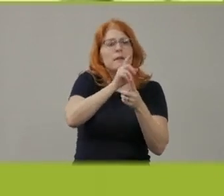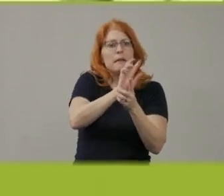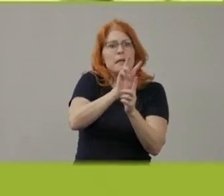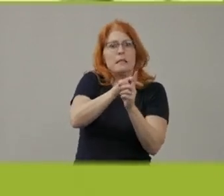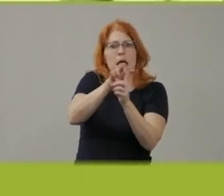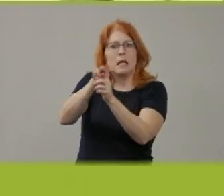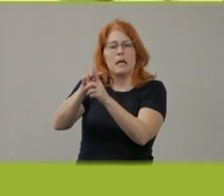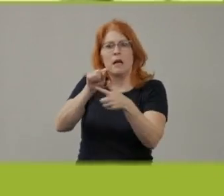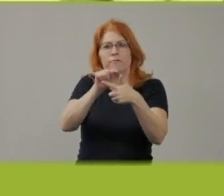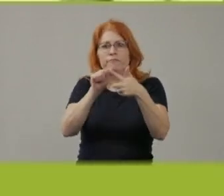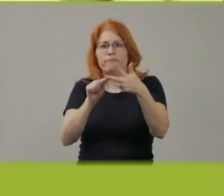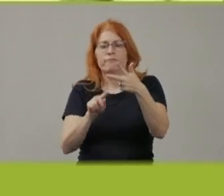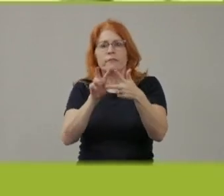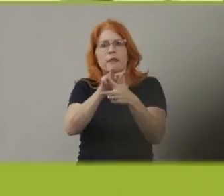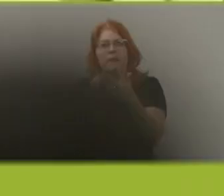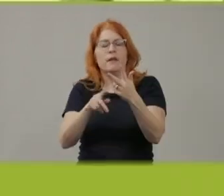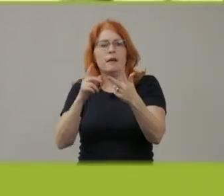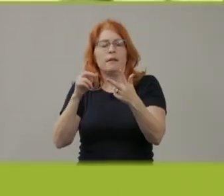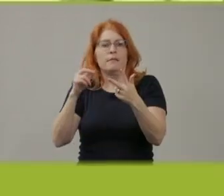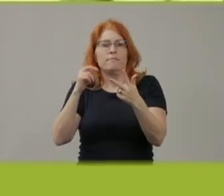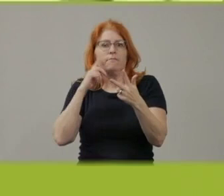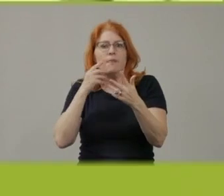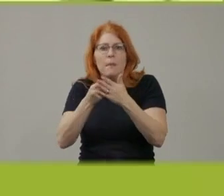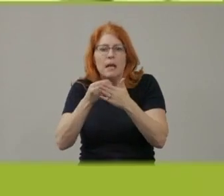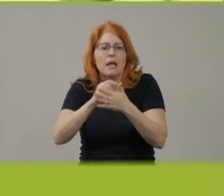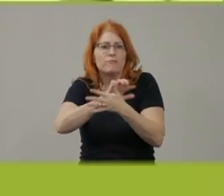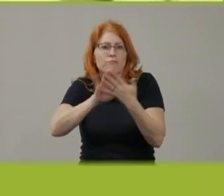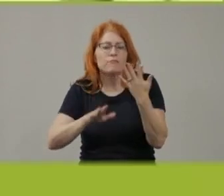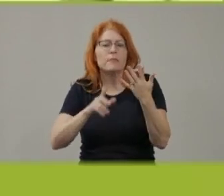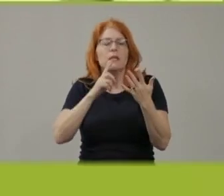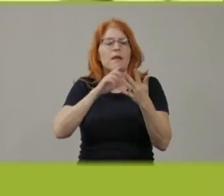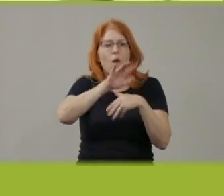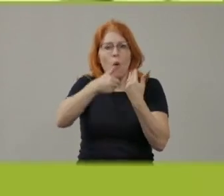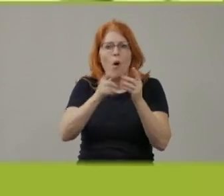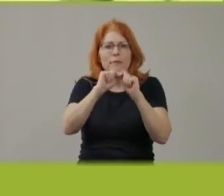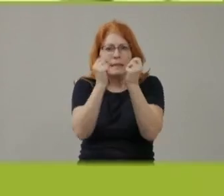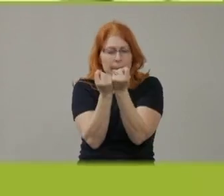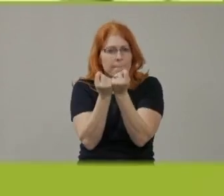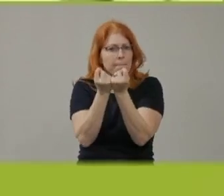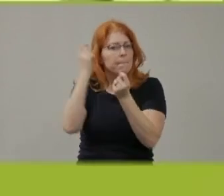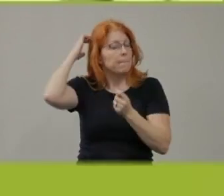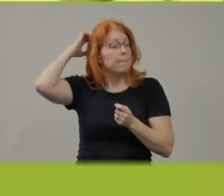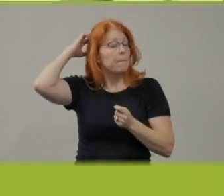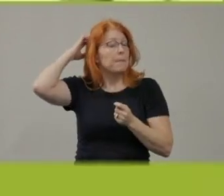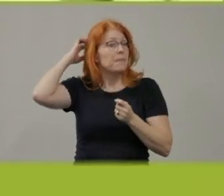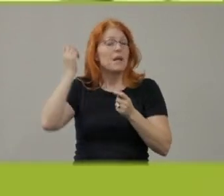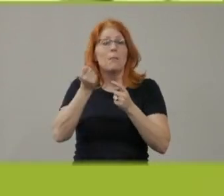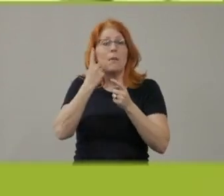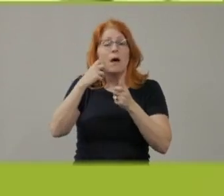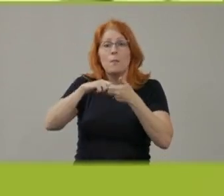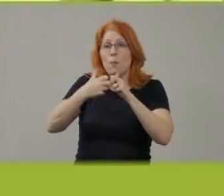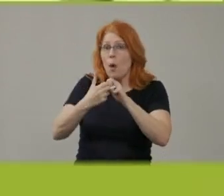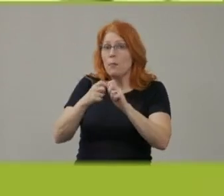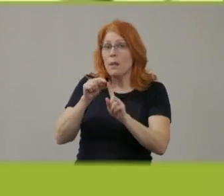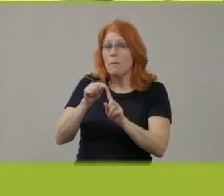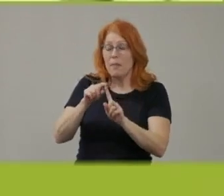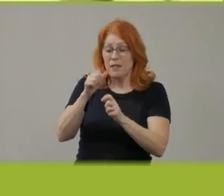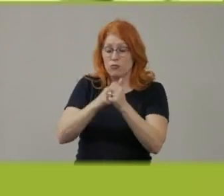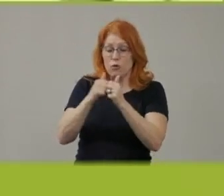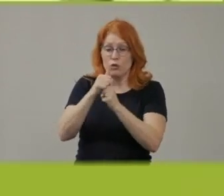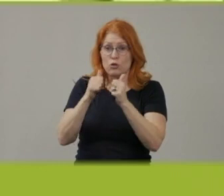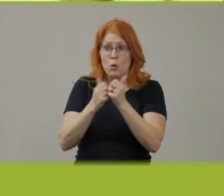didn't have them, you'd be running around like a chicken with your head cut off. You need a whole team. But the issue with this